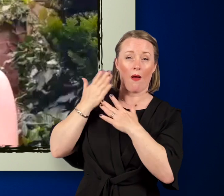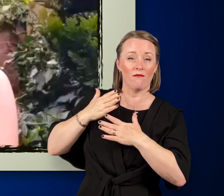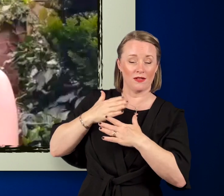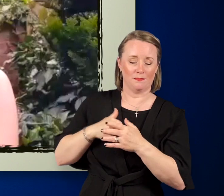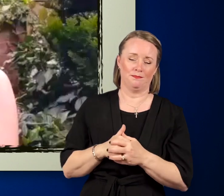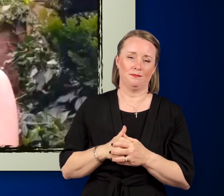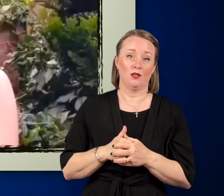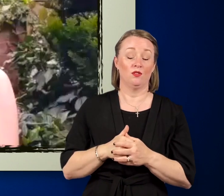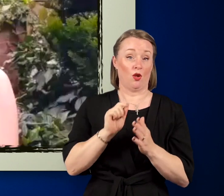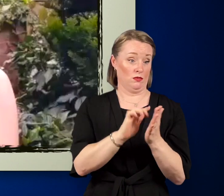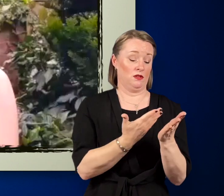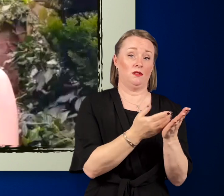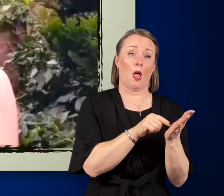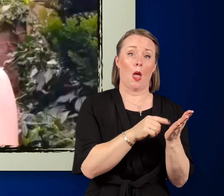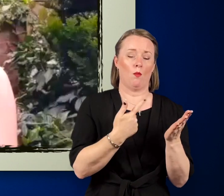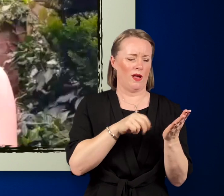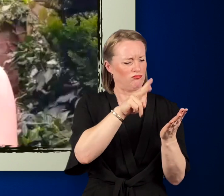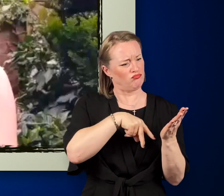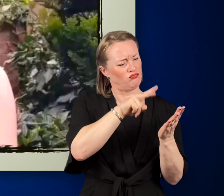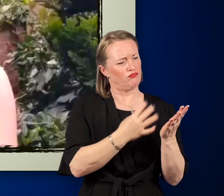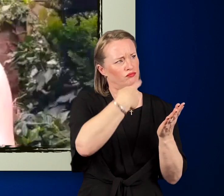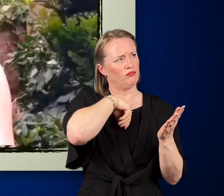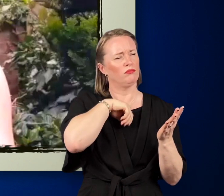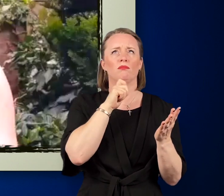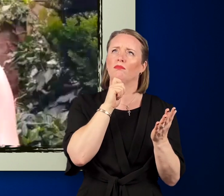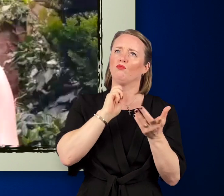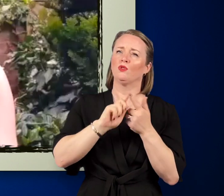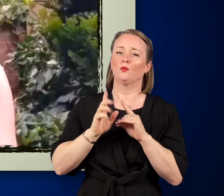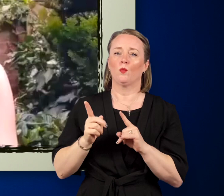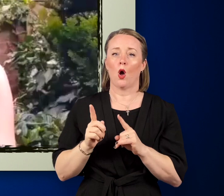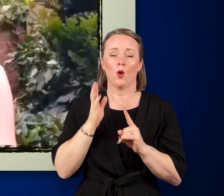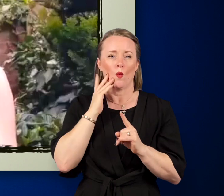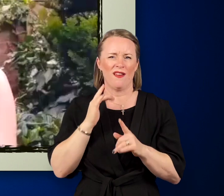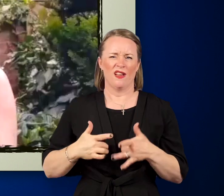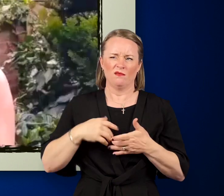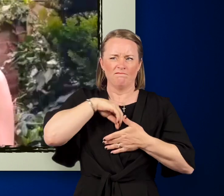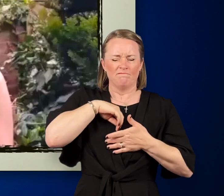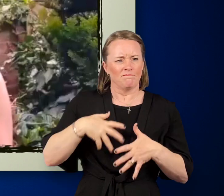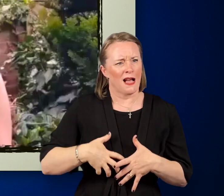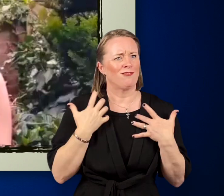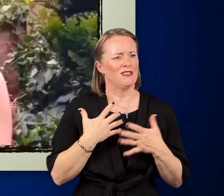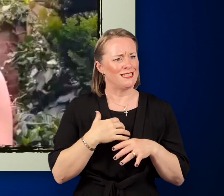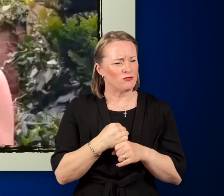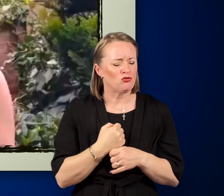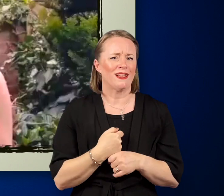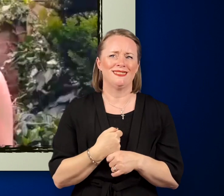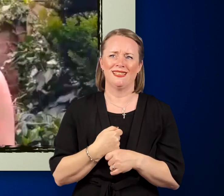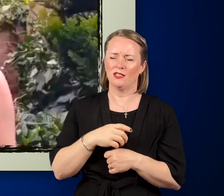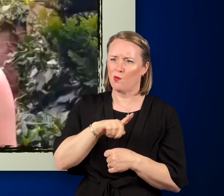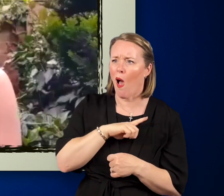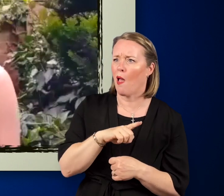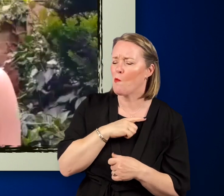that psalm when everything's going wrong and we're actually not feeling okay and we're actually angry and we're frustrated and we're like, God, why is this happening? It's not